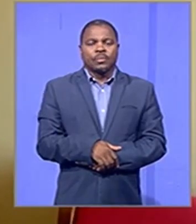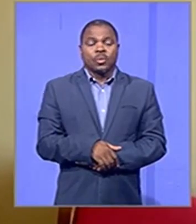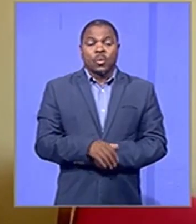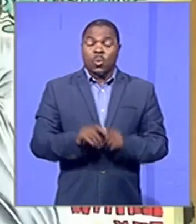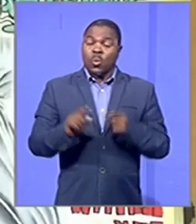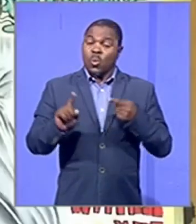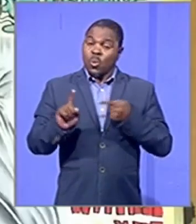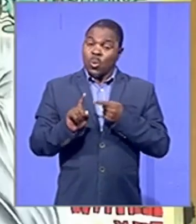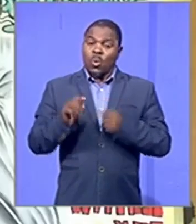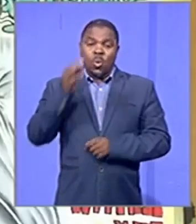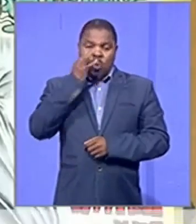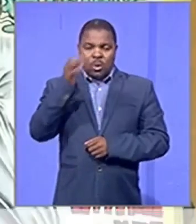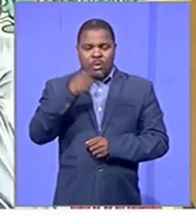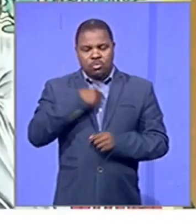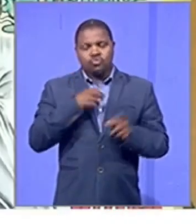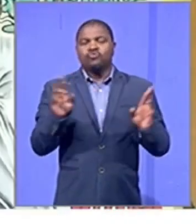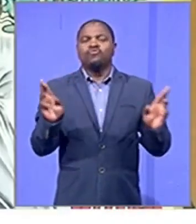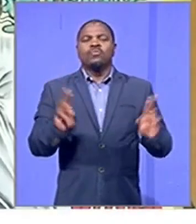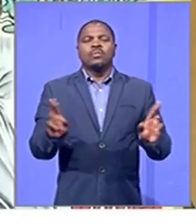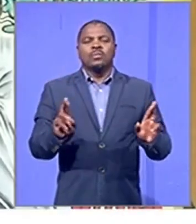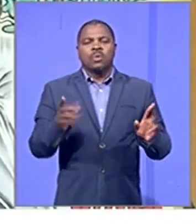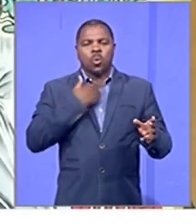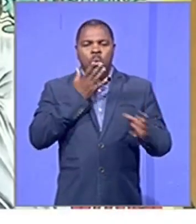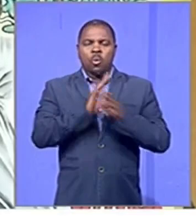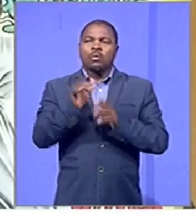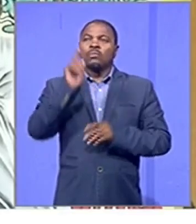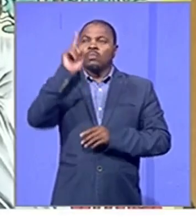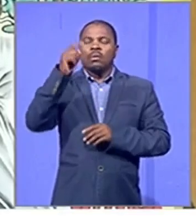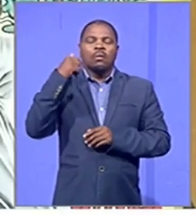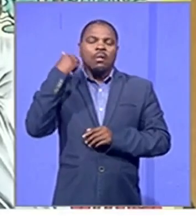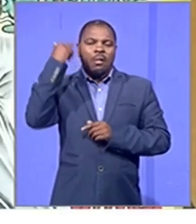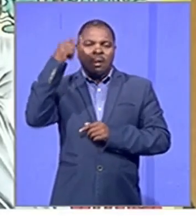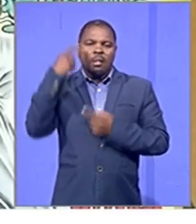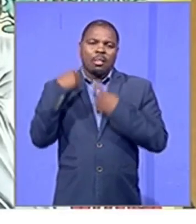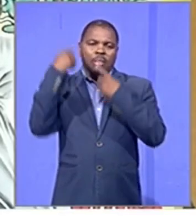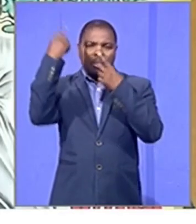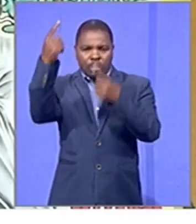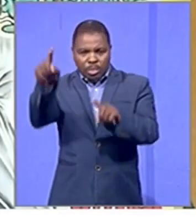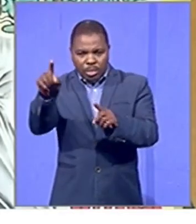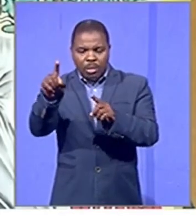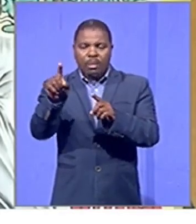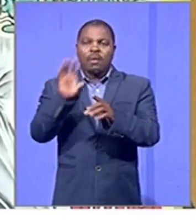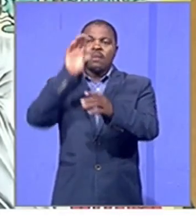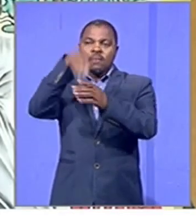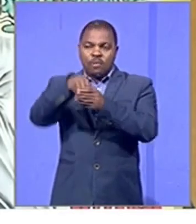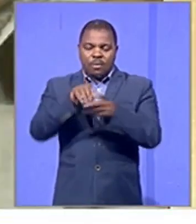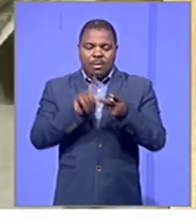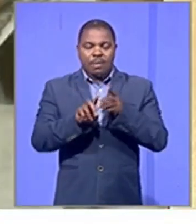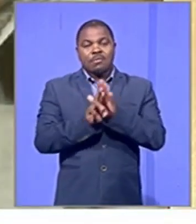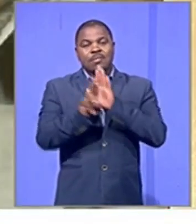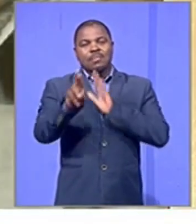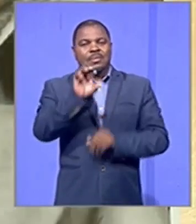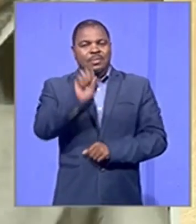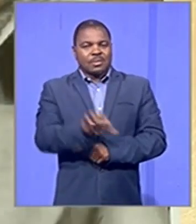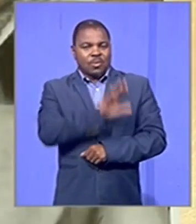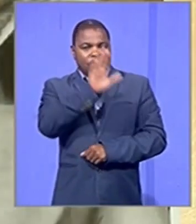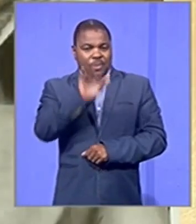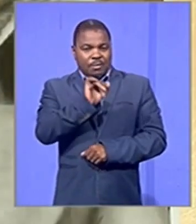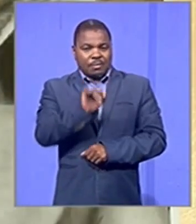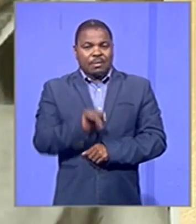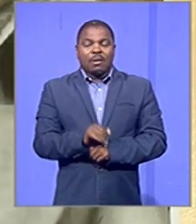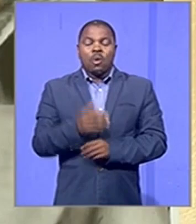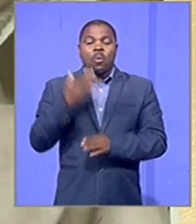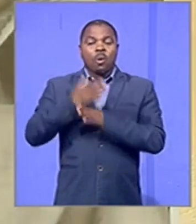Oliphant ore o malala a laotswe ho ba le seabo dipontshong London le ho emela naha ya Afrika Borwa. Tsena ke tse ding